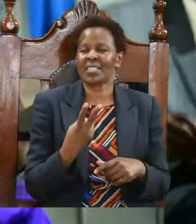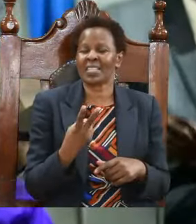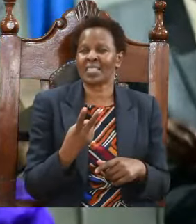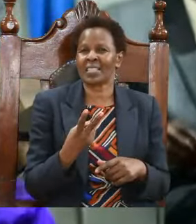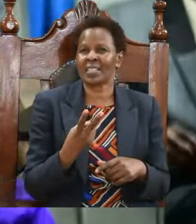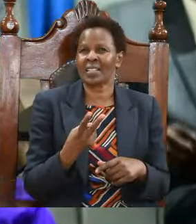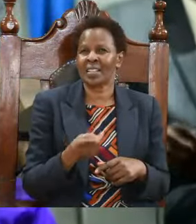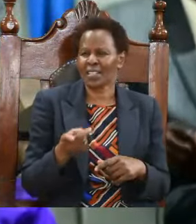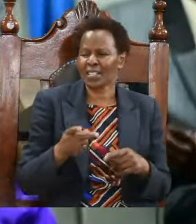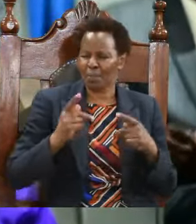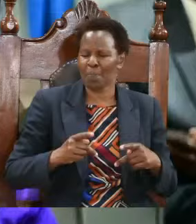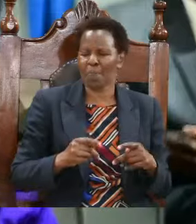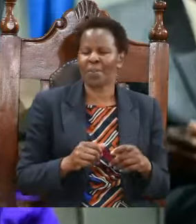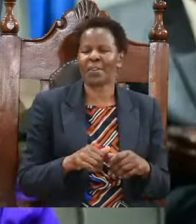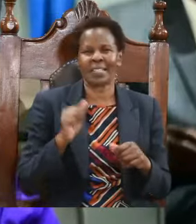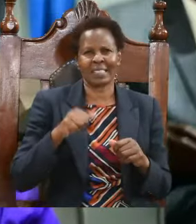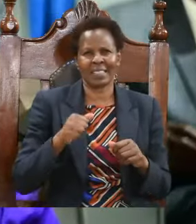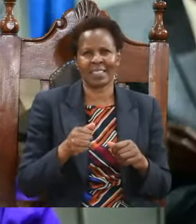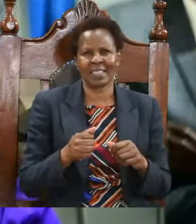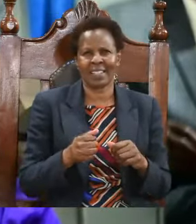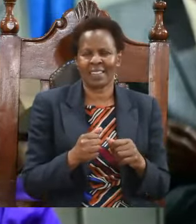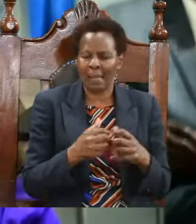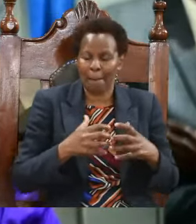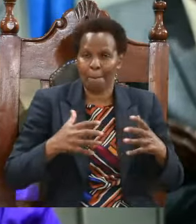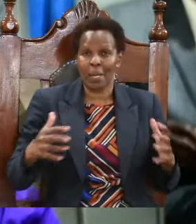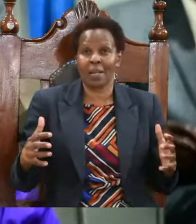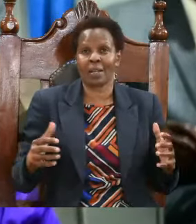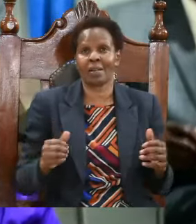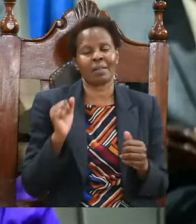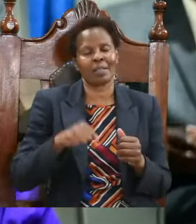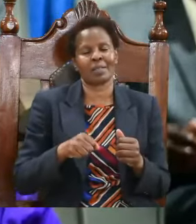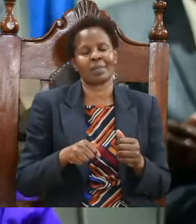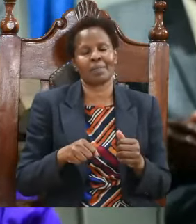we have seen those people. Yes, they are huge.